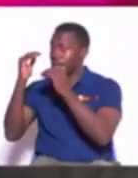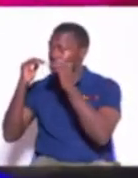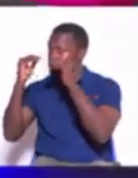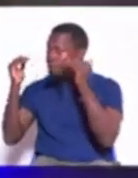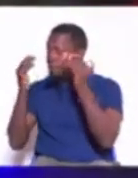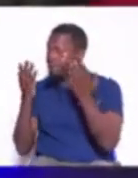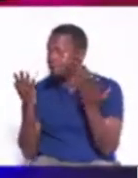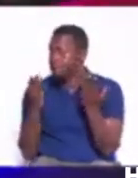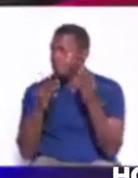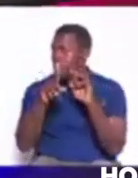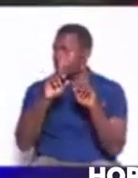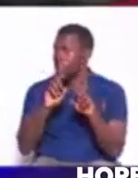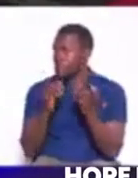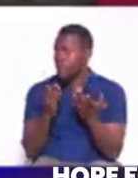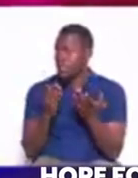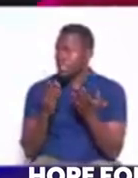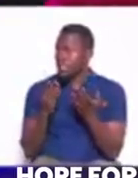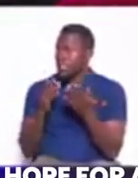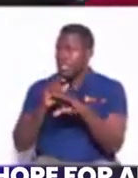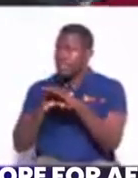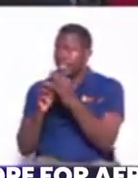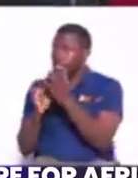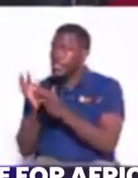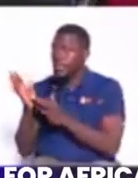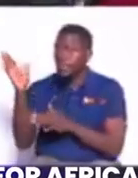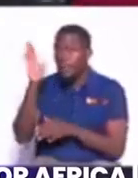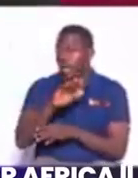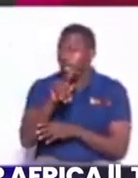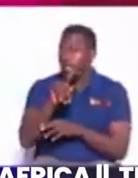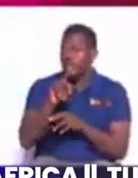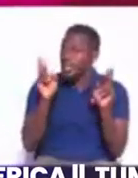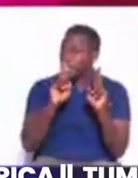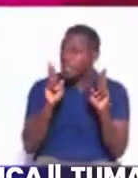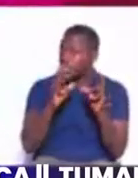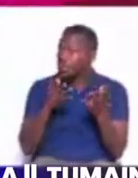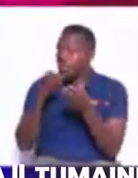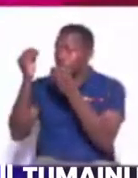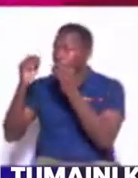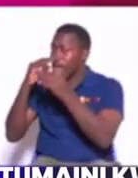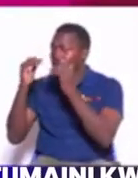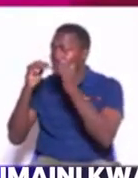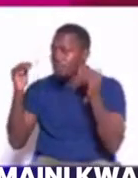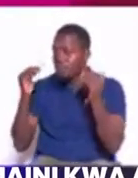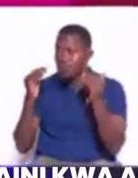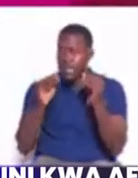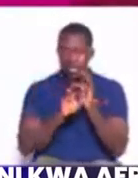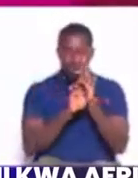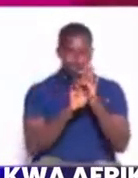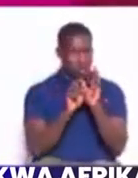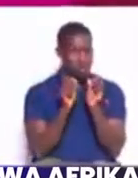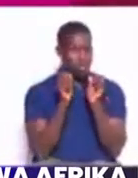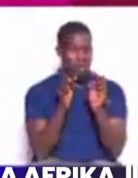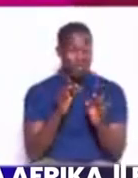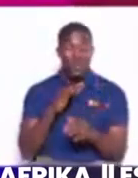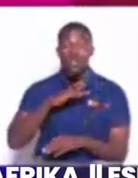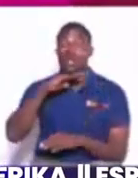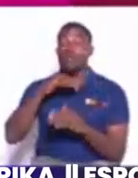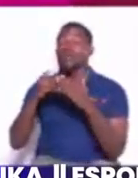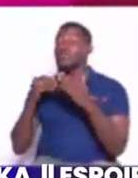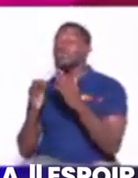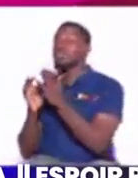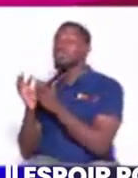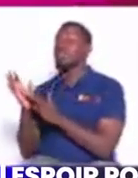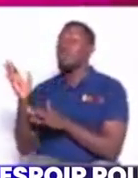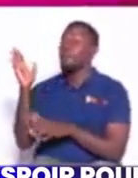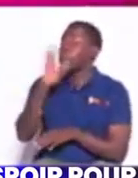to be caught up in the sky and meet him in glory? If you died before his coming, do you long to hear the voice of